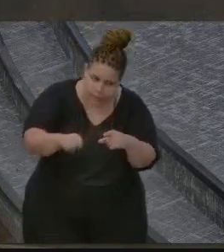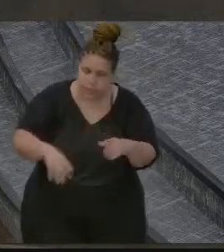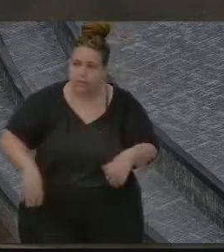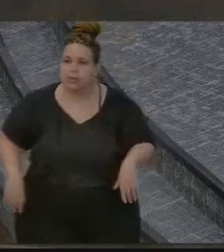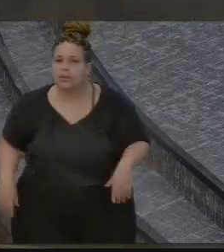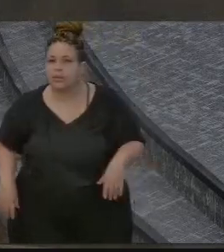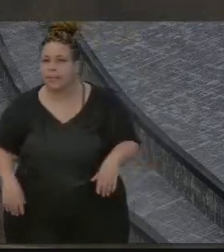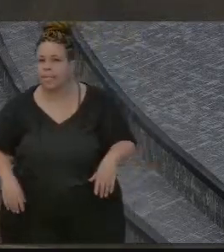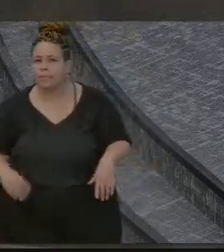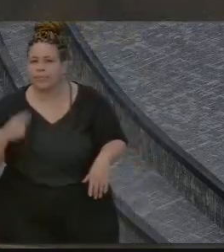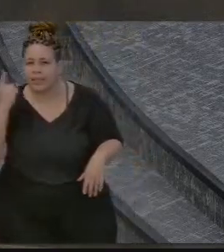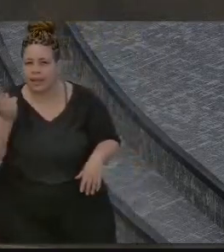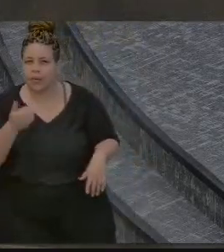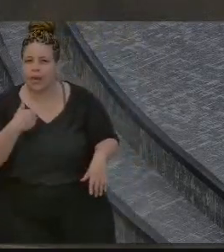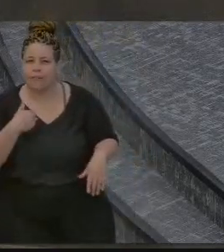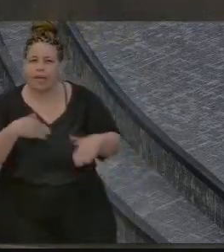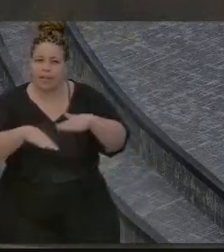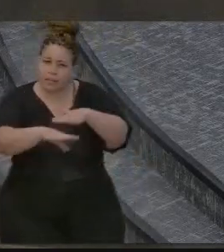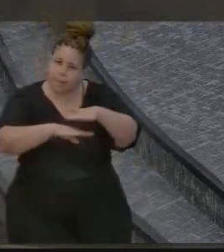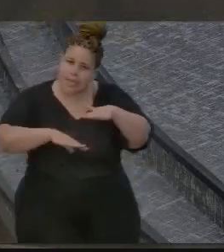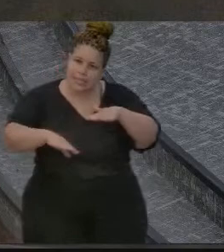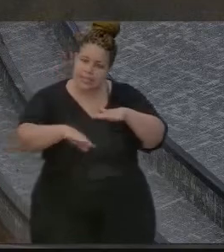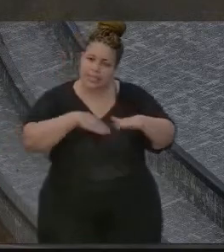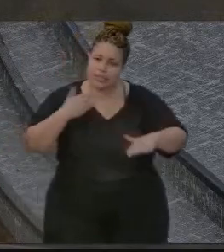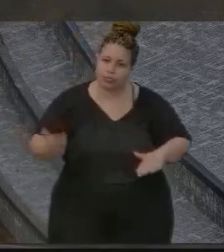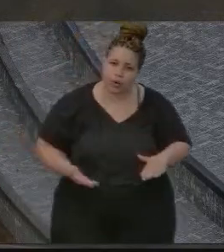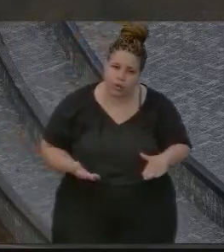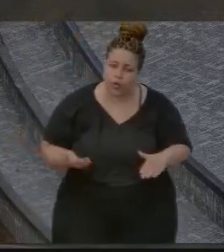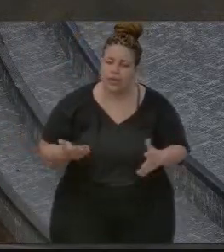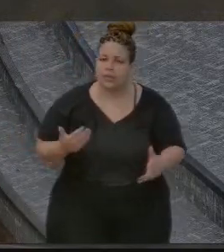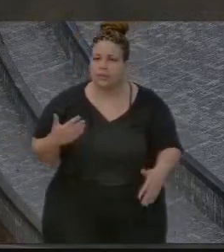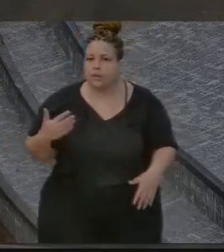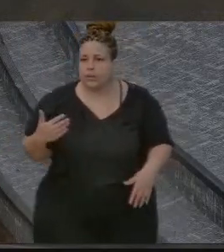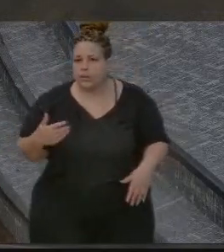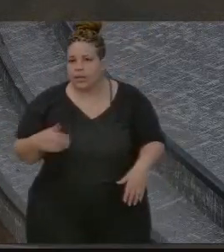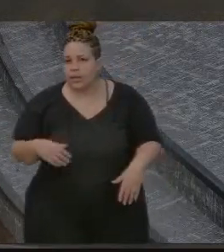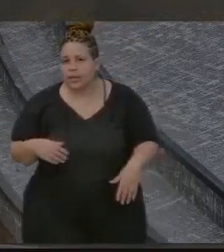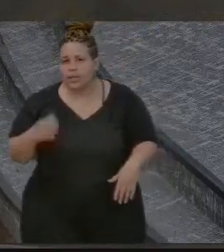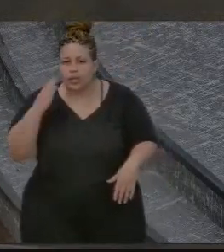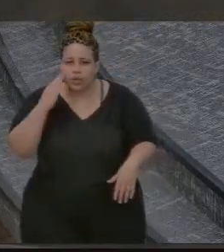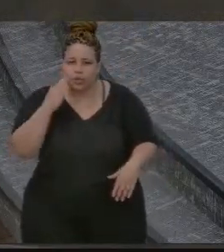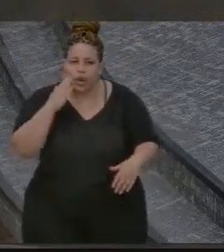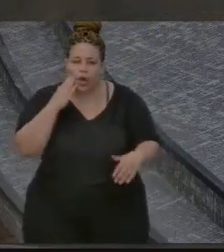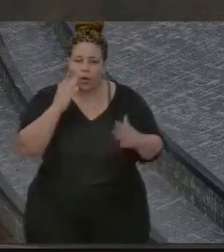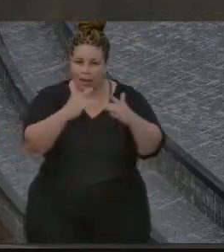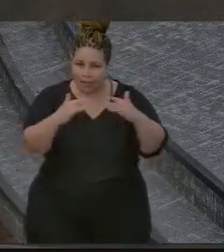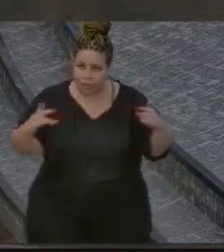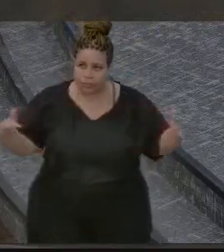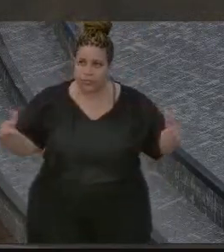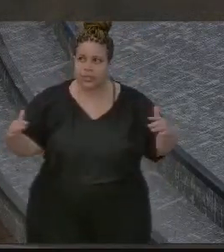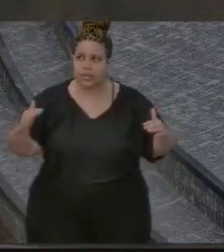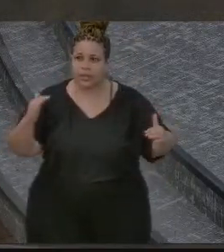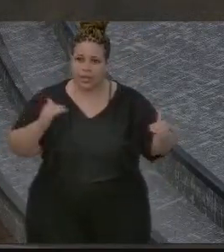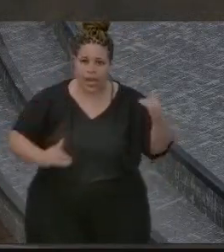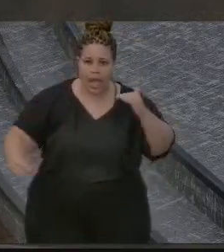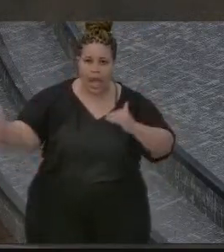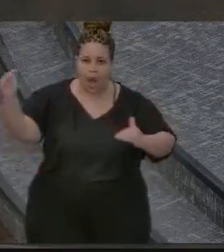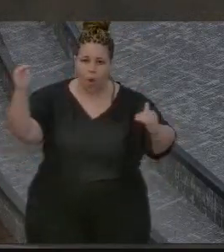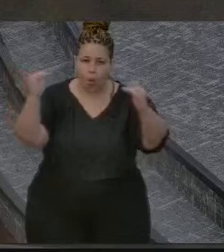have the DEI, like the basic introductory DEI, diversity, equity conversation. There's a little